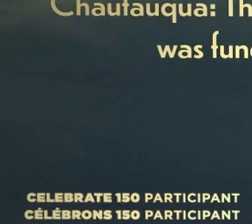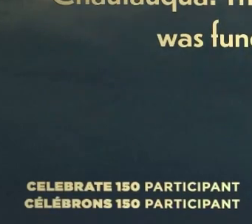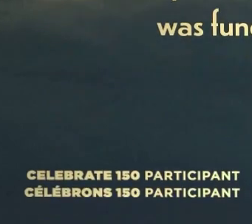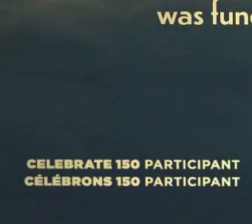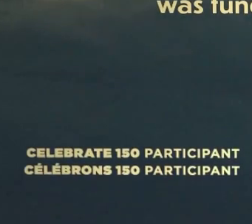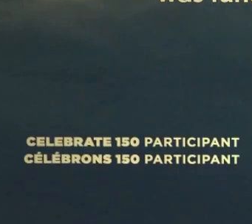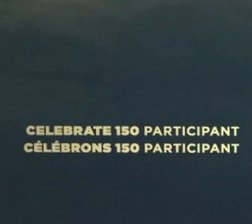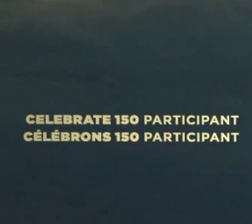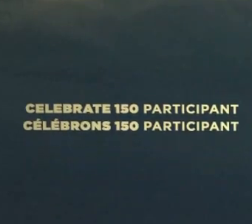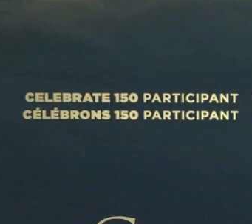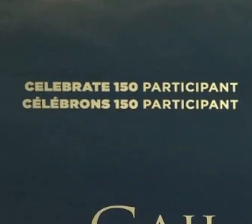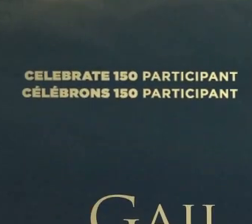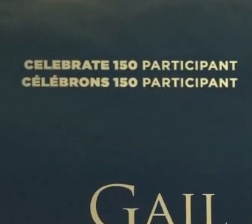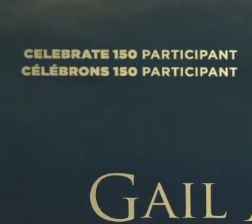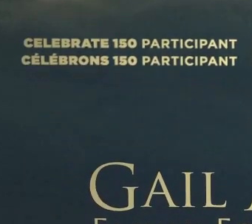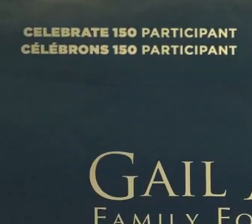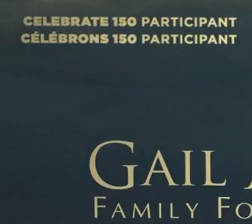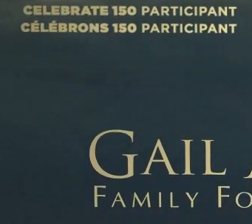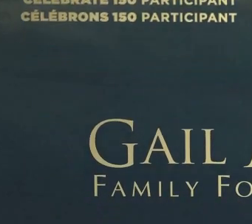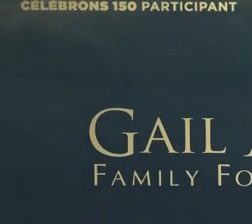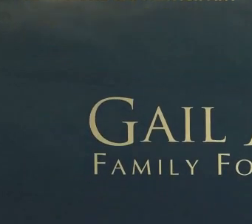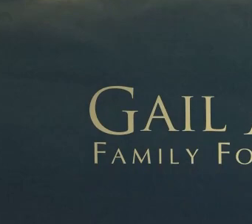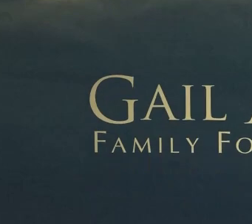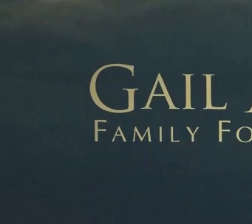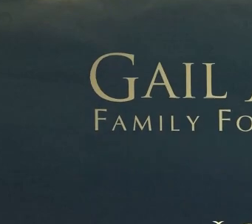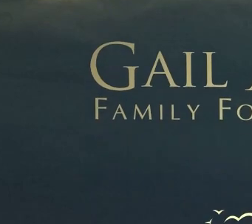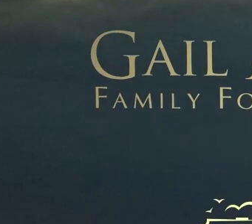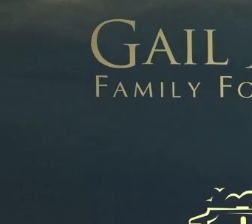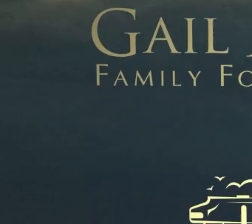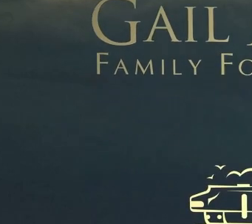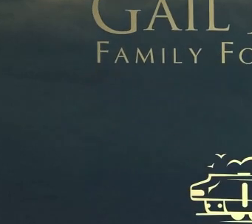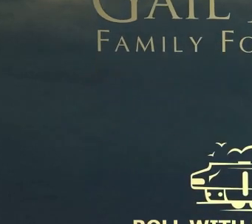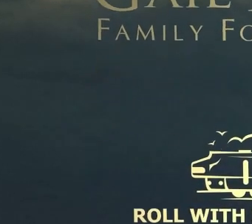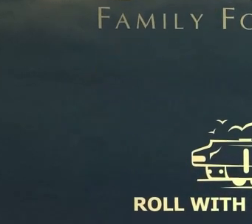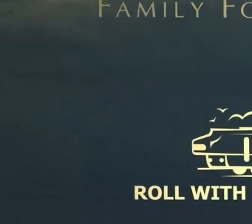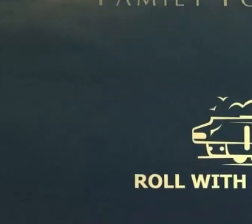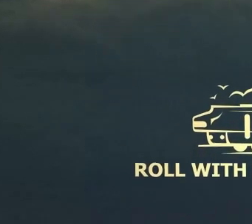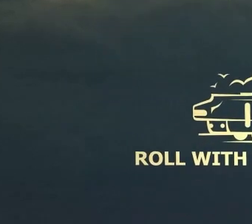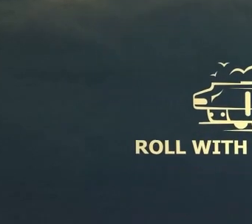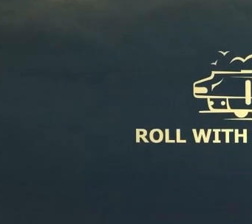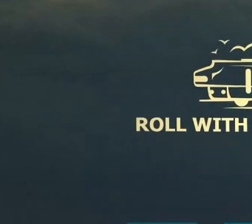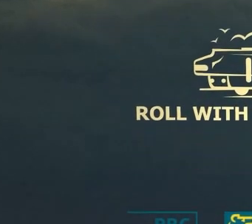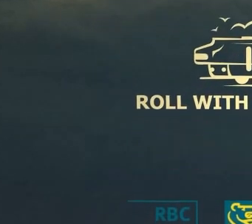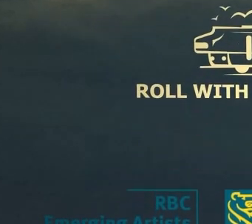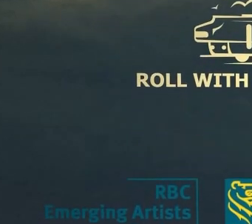Emerging Artists Project, Canada Council for the Arts, Winnipeg Arts Council, Manitoba Arts Council.